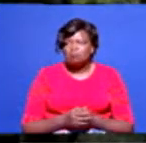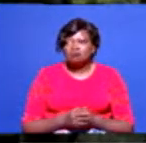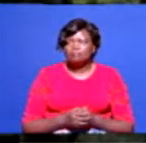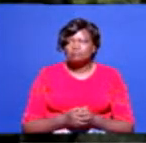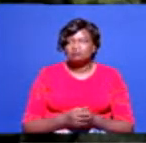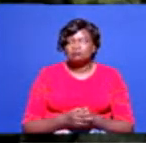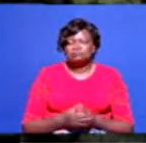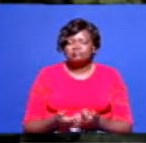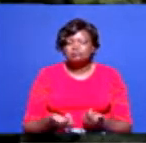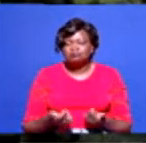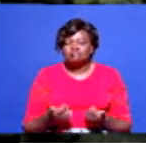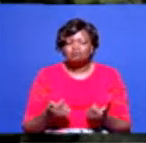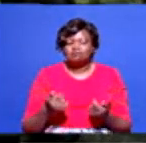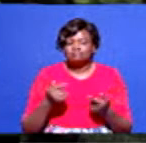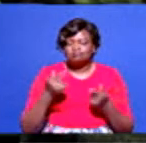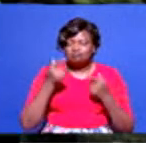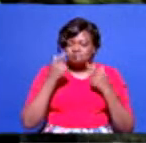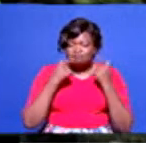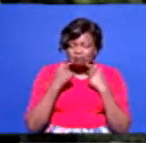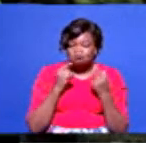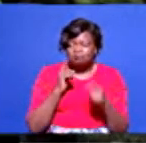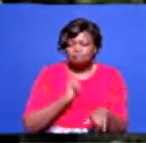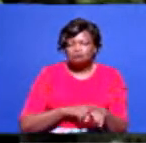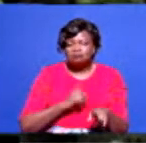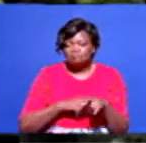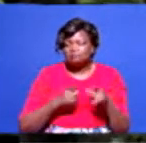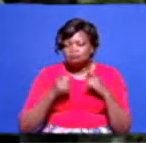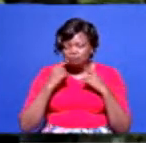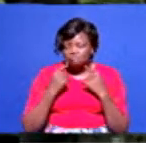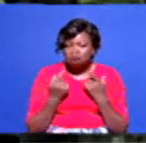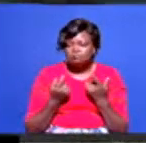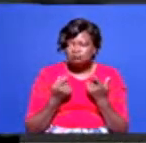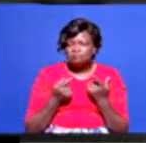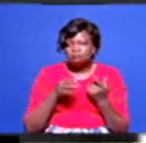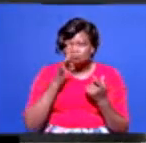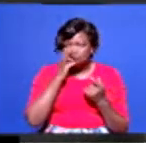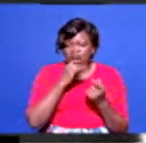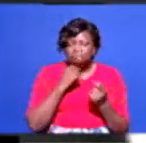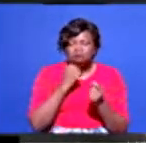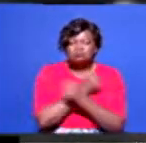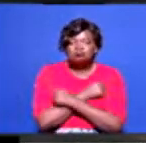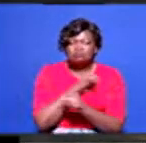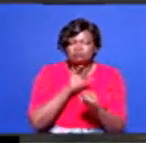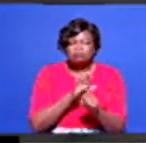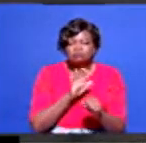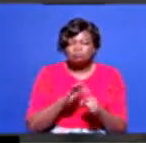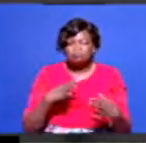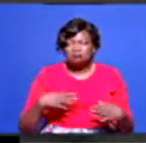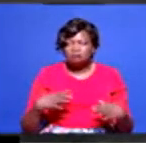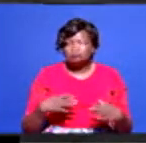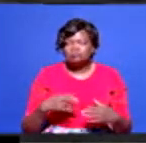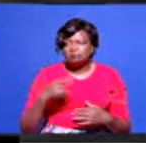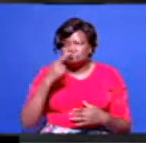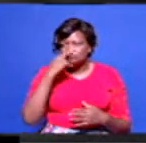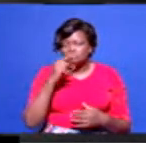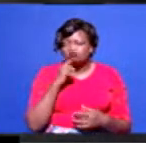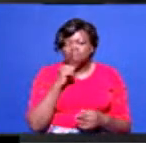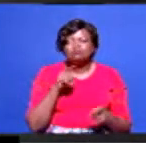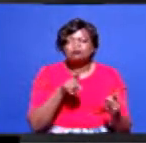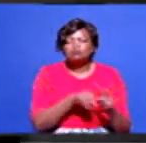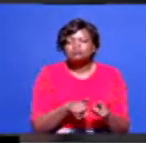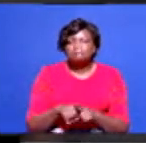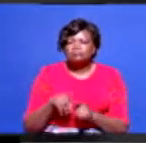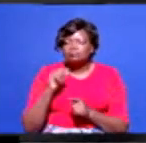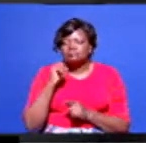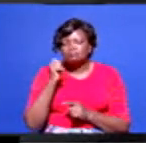former president, Mwai Kibaki, who was cherished by many. A funny man as well, who never